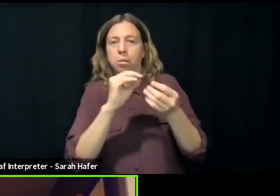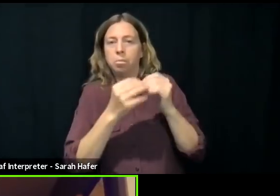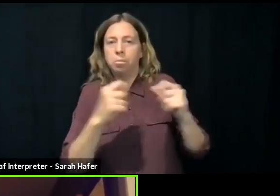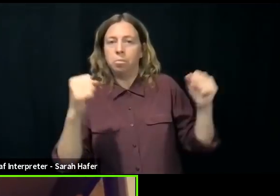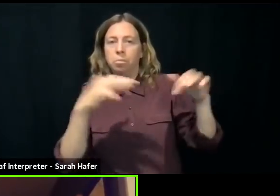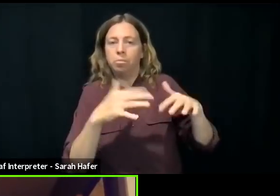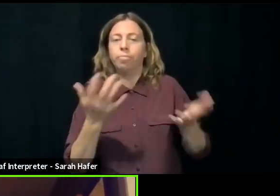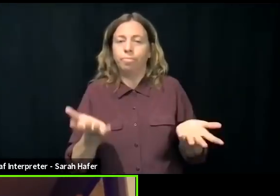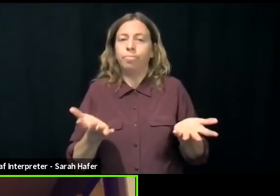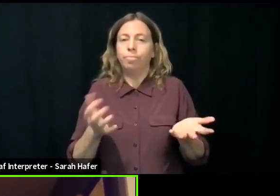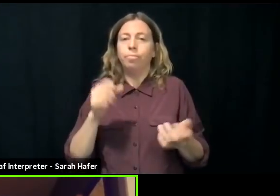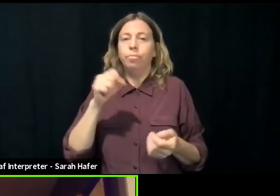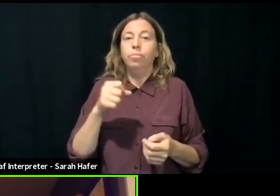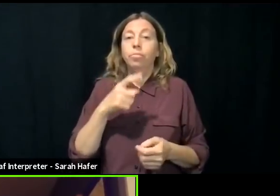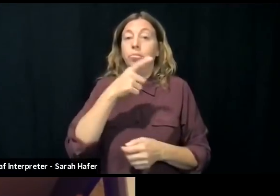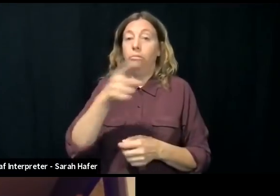others.